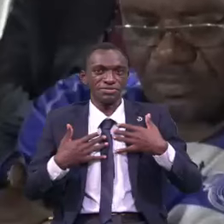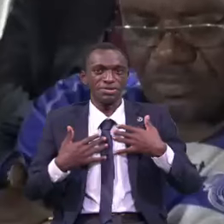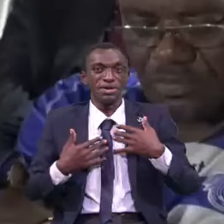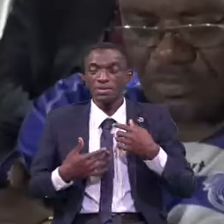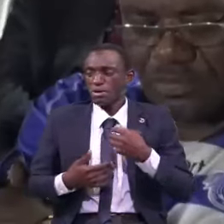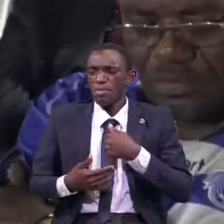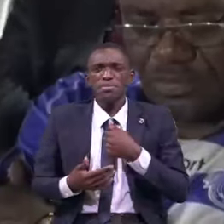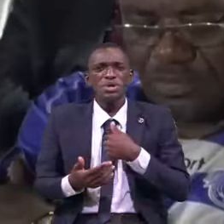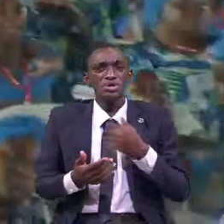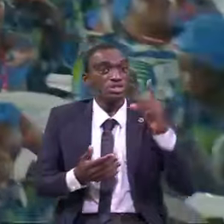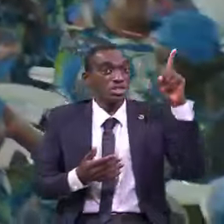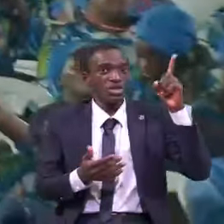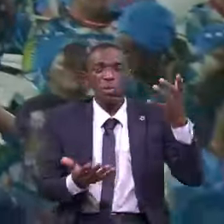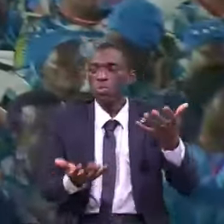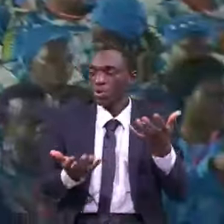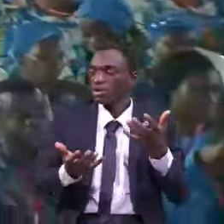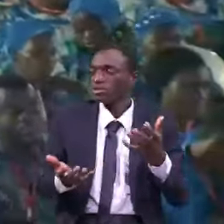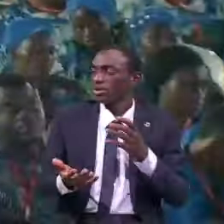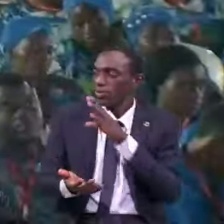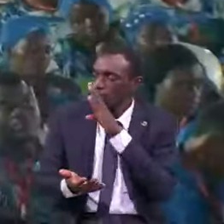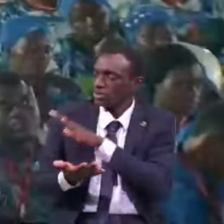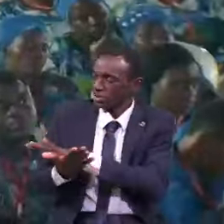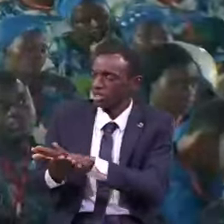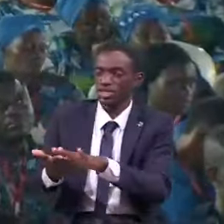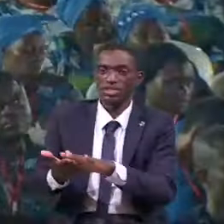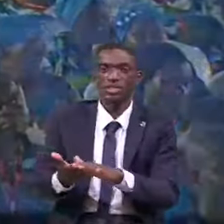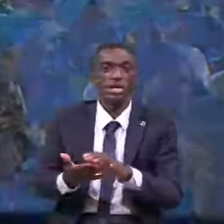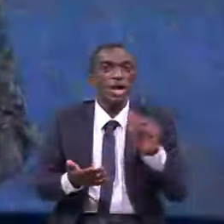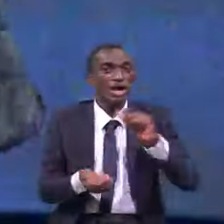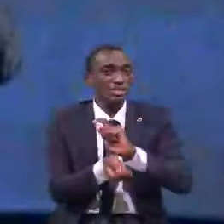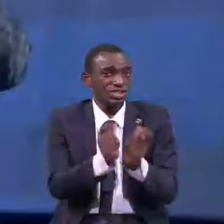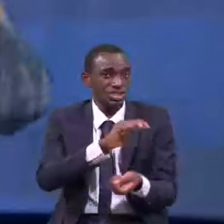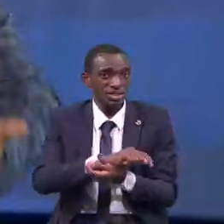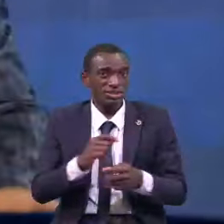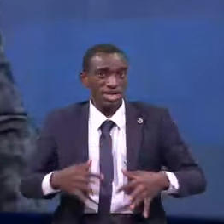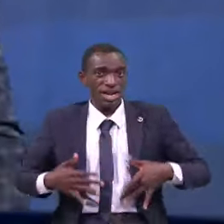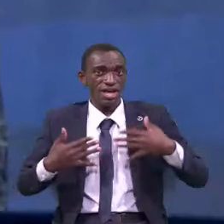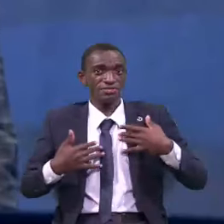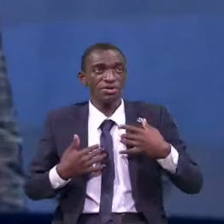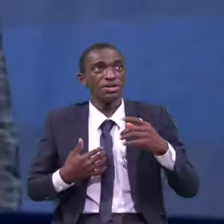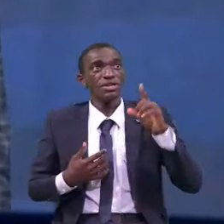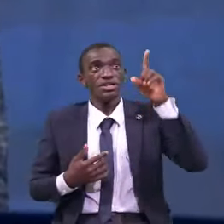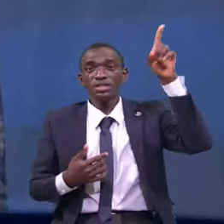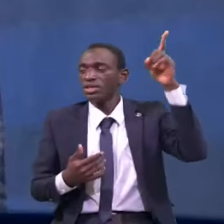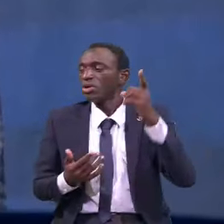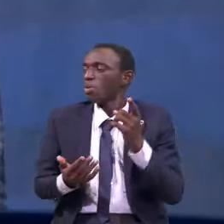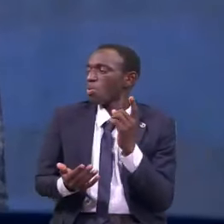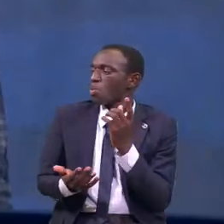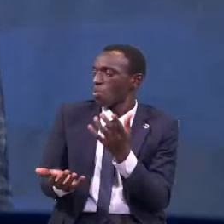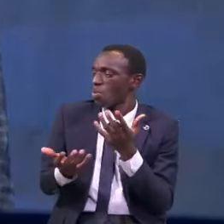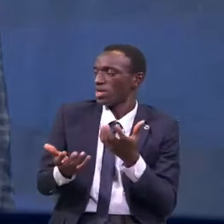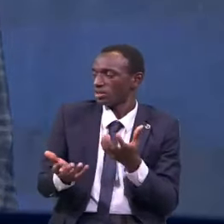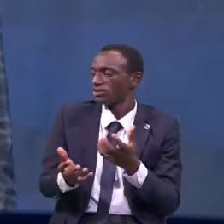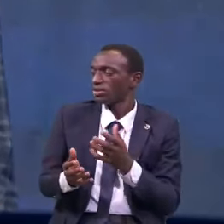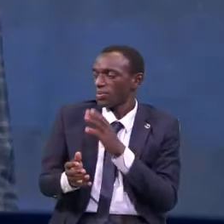and be thou clean. Je le veux, sois pur. He changed life. I will and be thou clean. Je le veux, sois